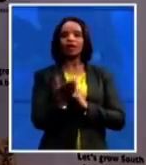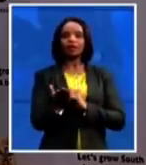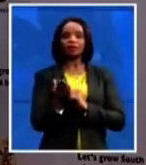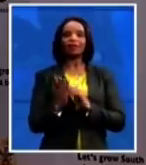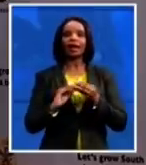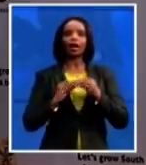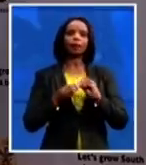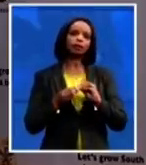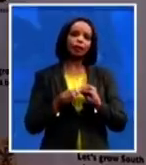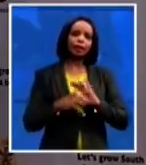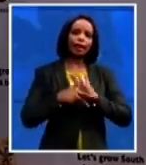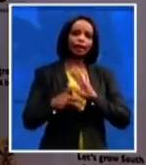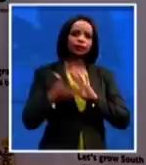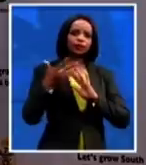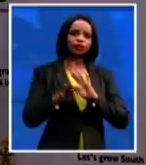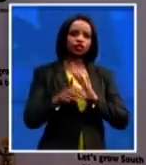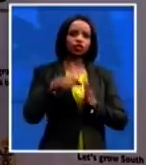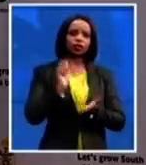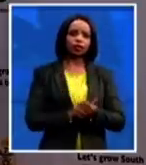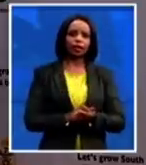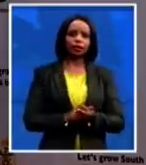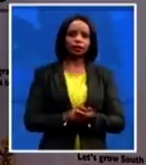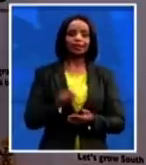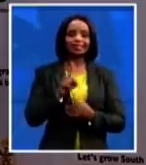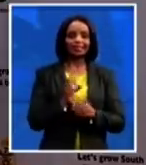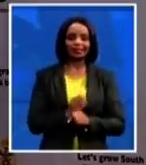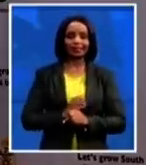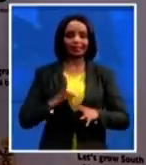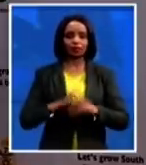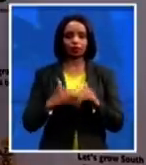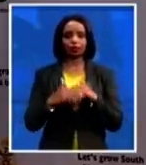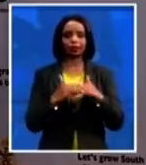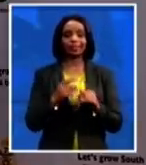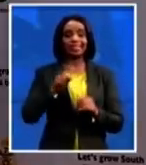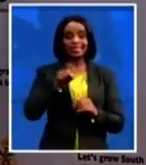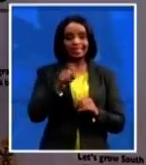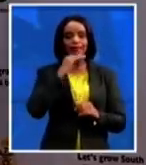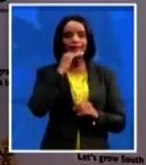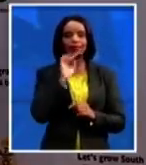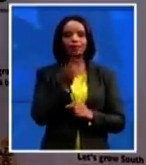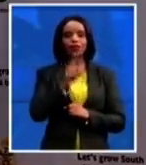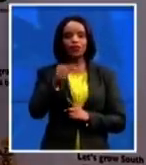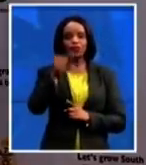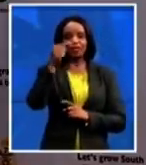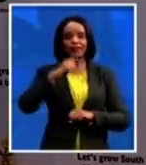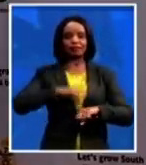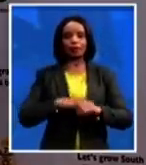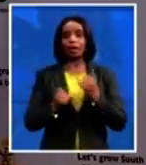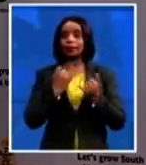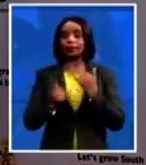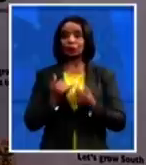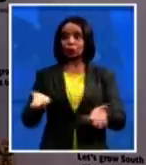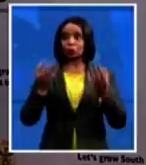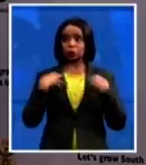into operation, meaning that for the first time, sexual offenses court will now be established in accordance with the